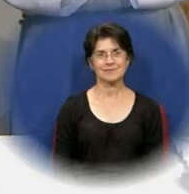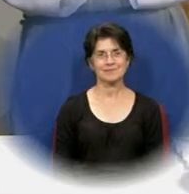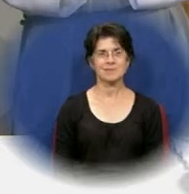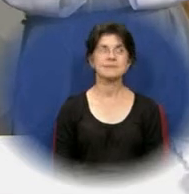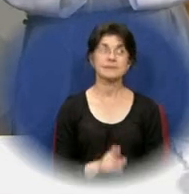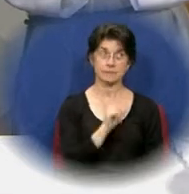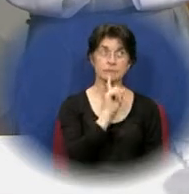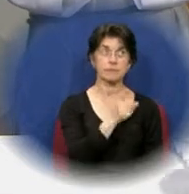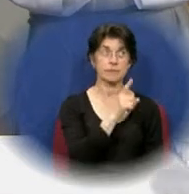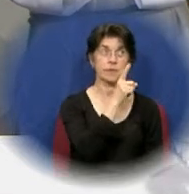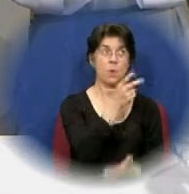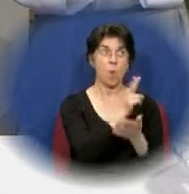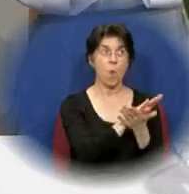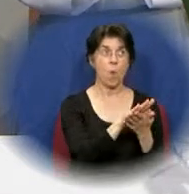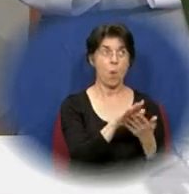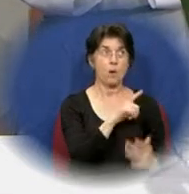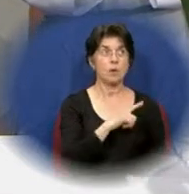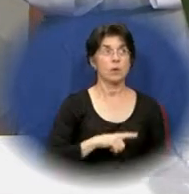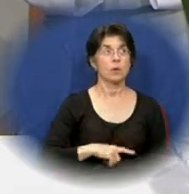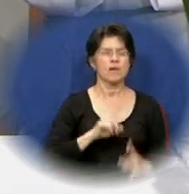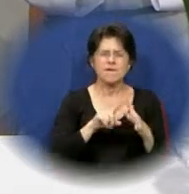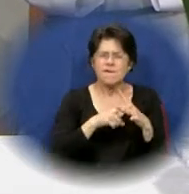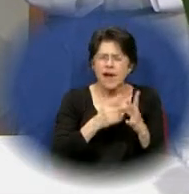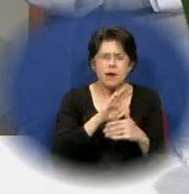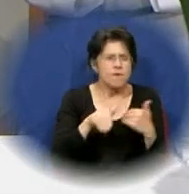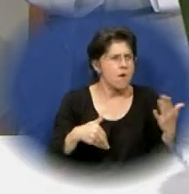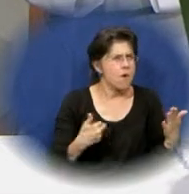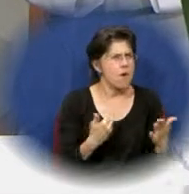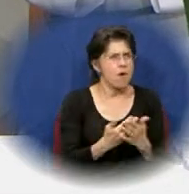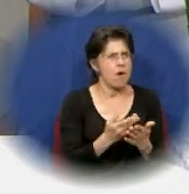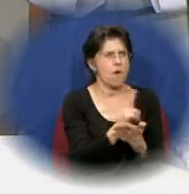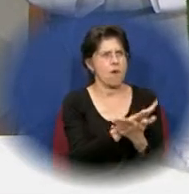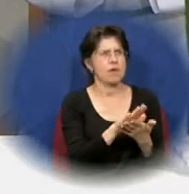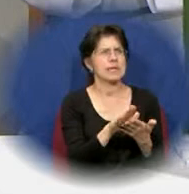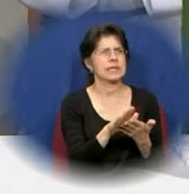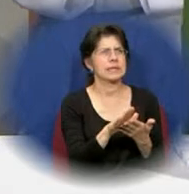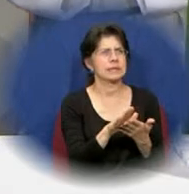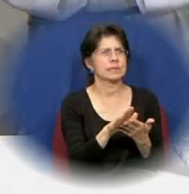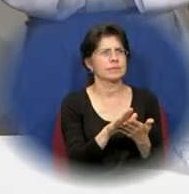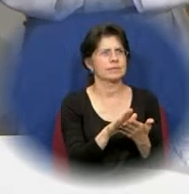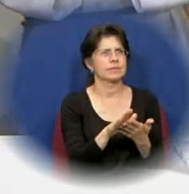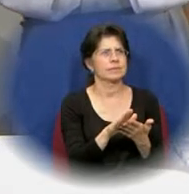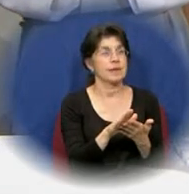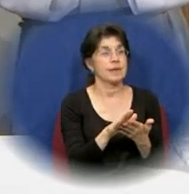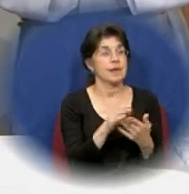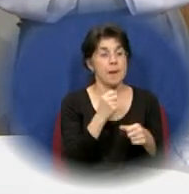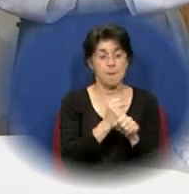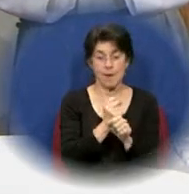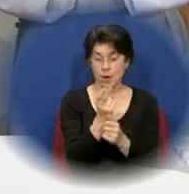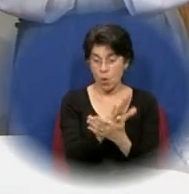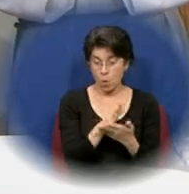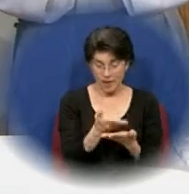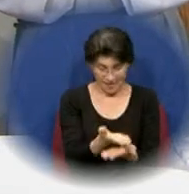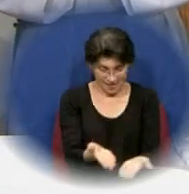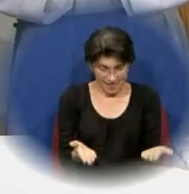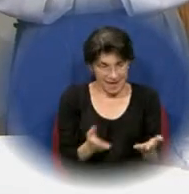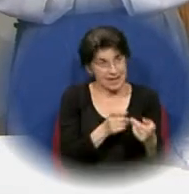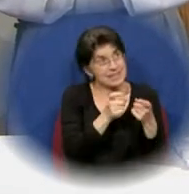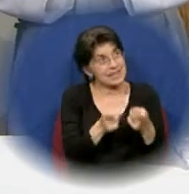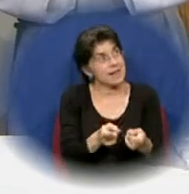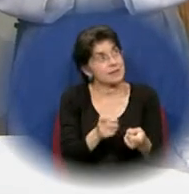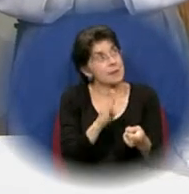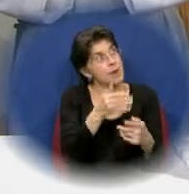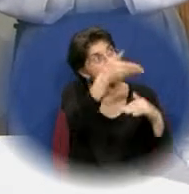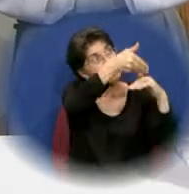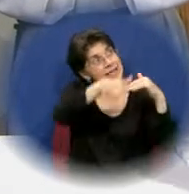You are indeed holy, O Lord, the fountain of all holiness. Make holy, therefore, these gifts, we pray, by sending down your